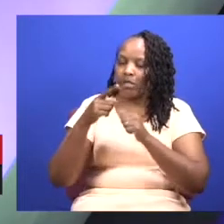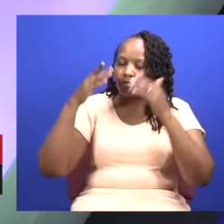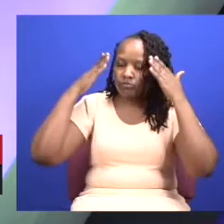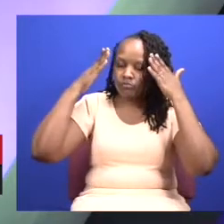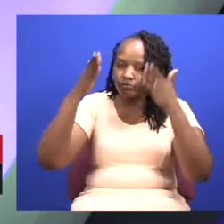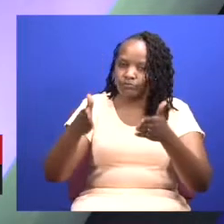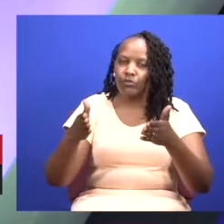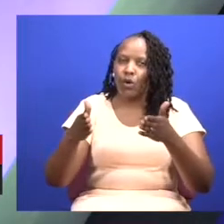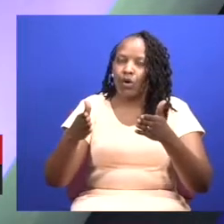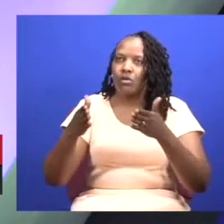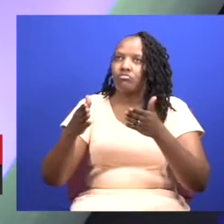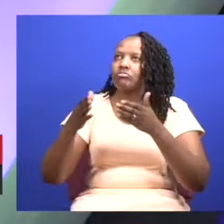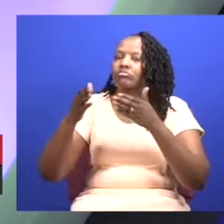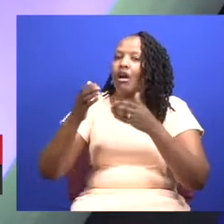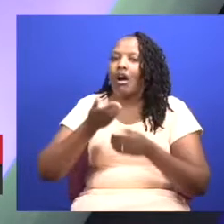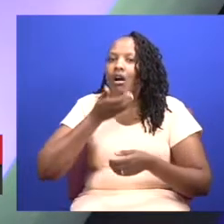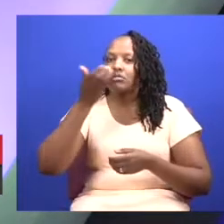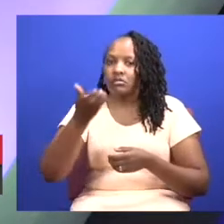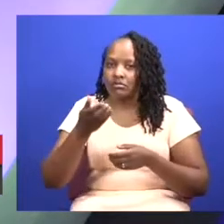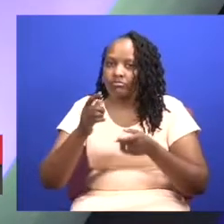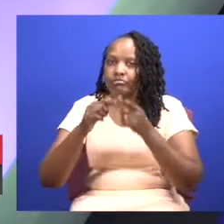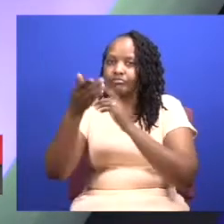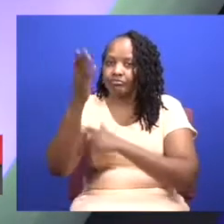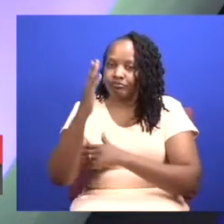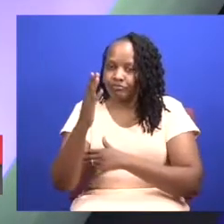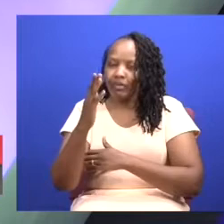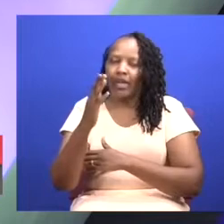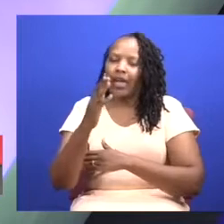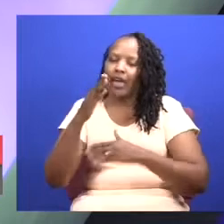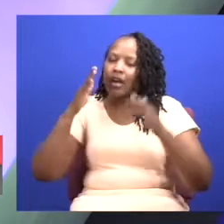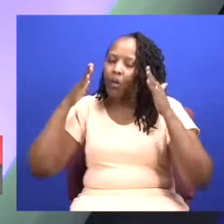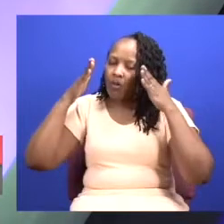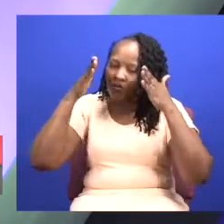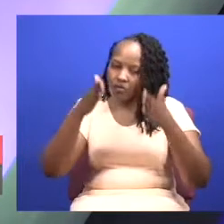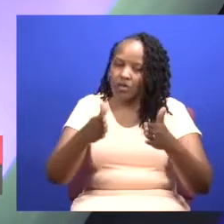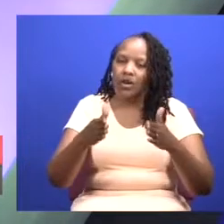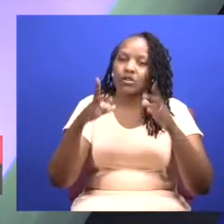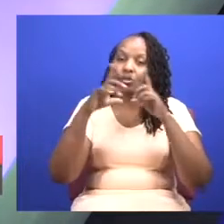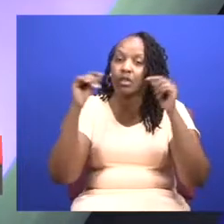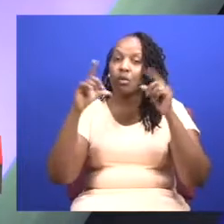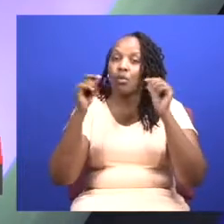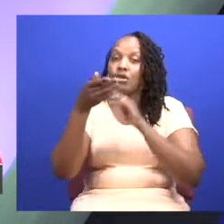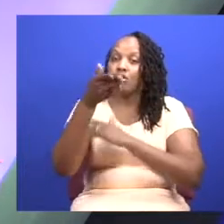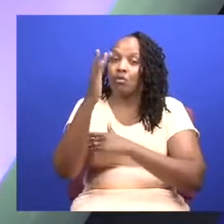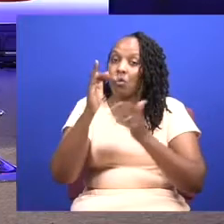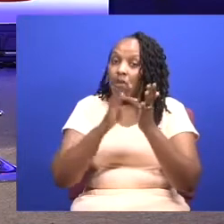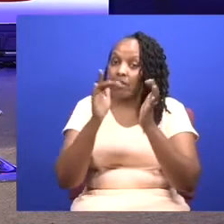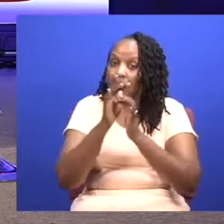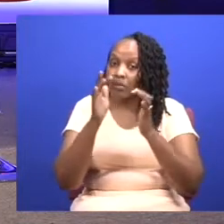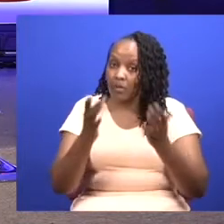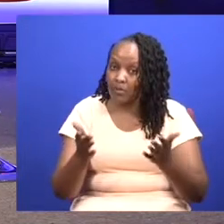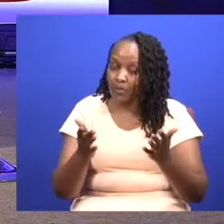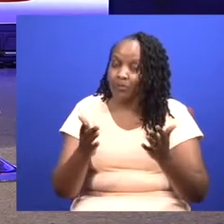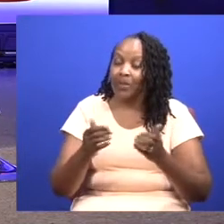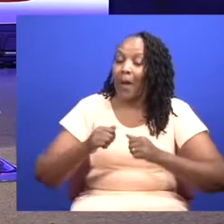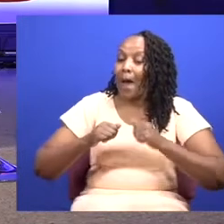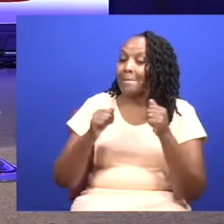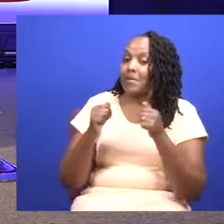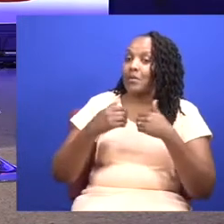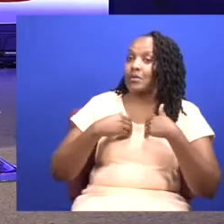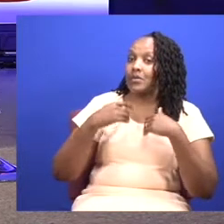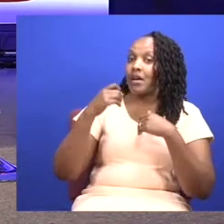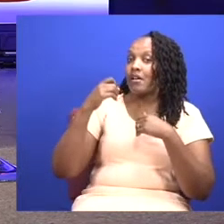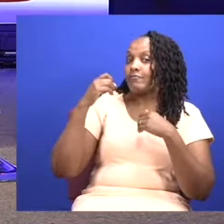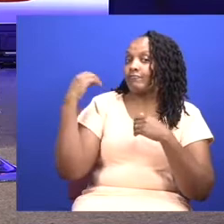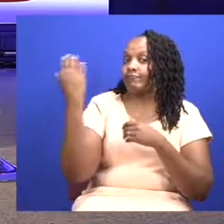of responding to God. And today our focus is really on the Word of God, the Bible. And I'm so delighted to have our speaker for the day.